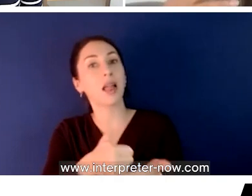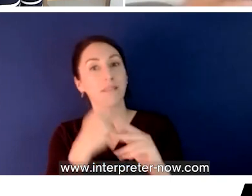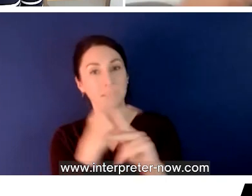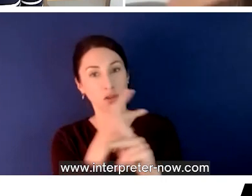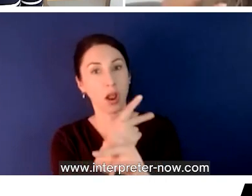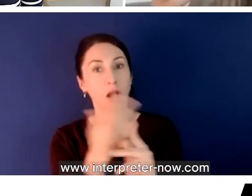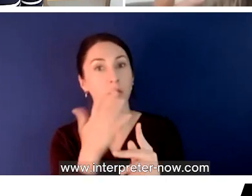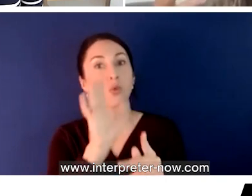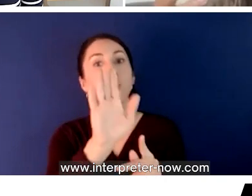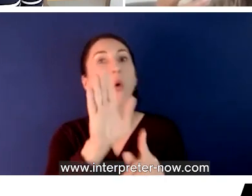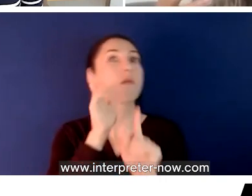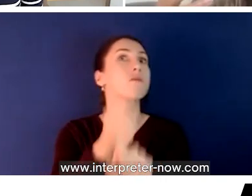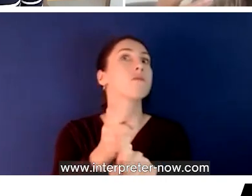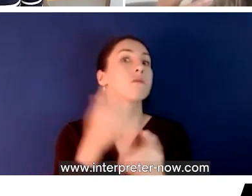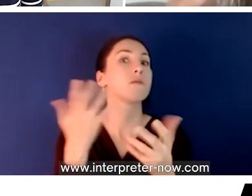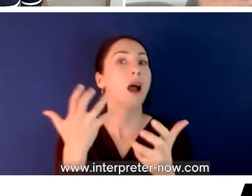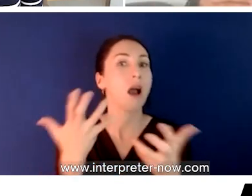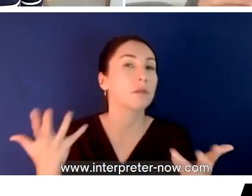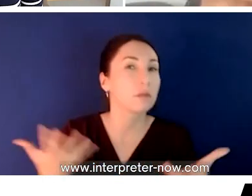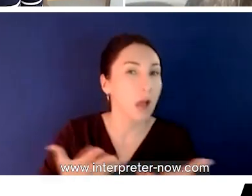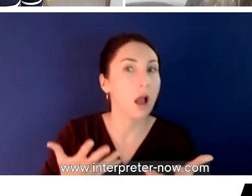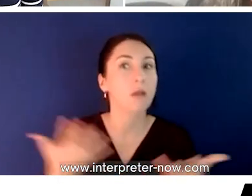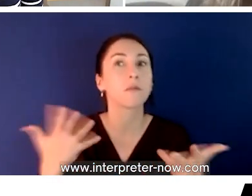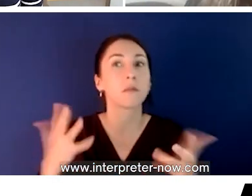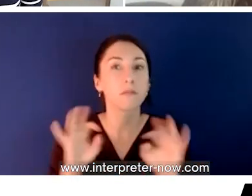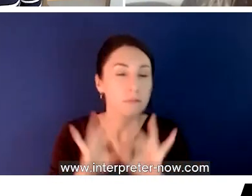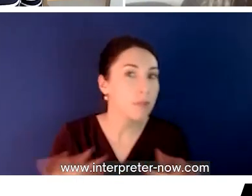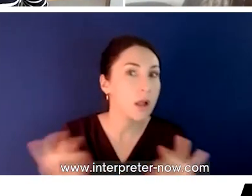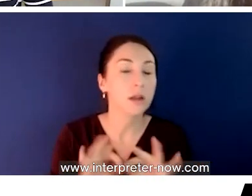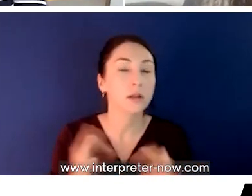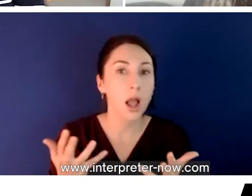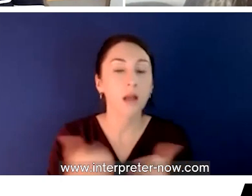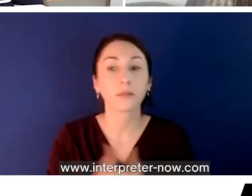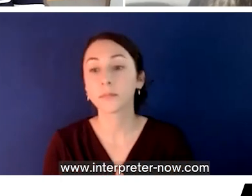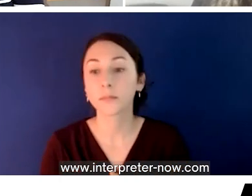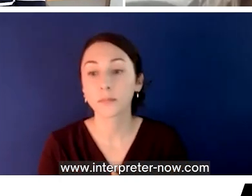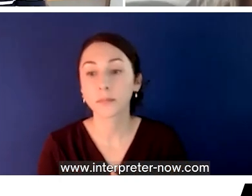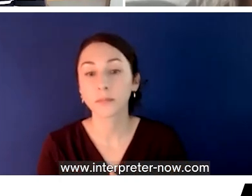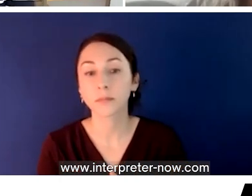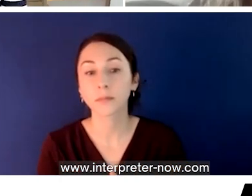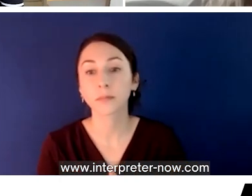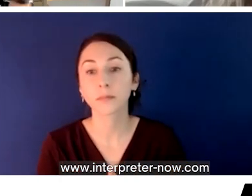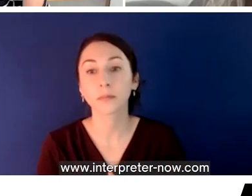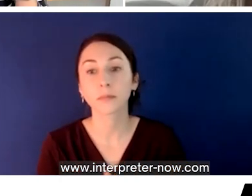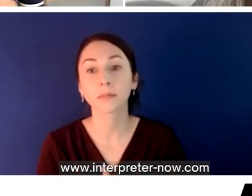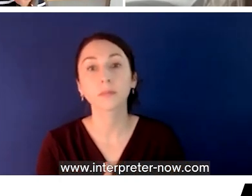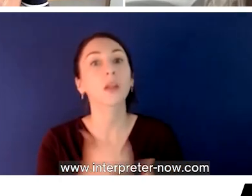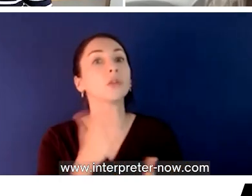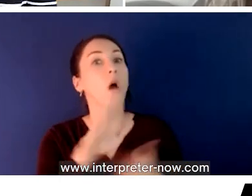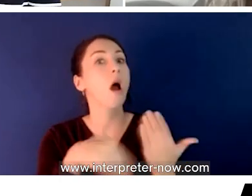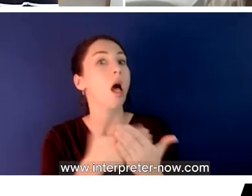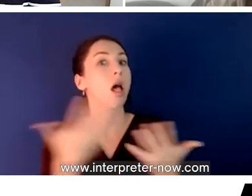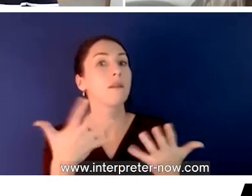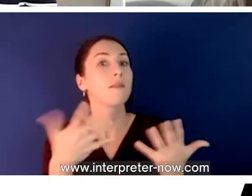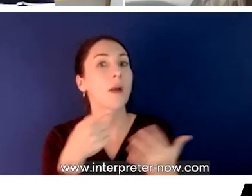out, what do you want to have happen and what's so fundamental? Mm-hmm. So Yeah. So all of what you